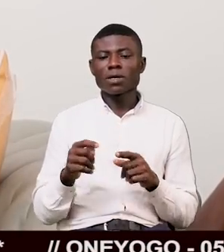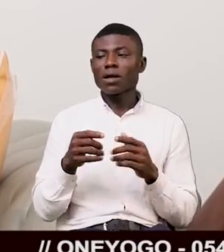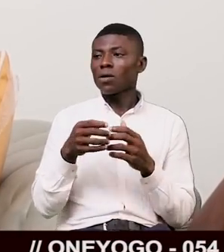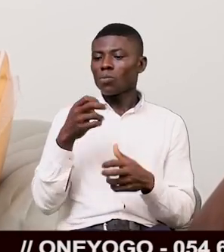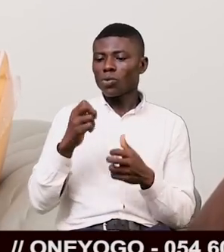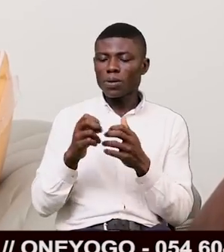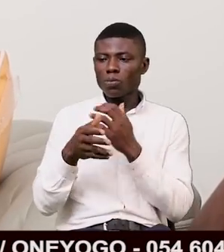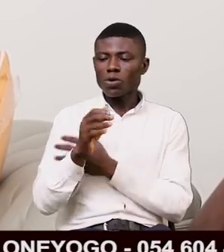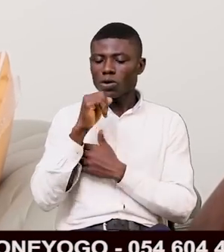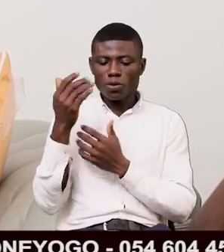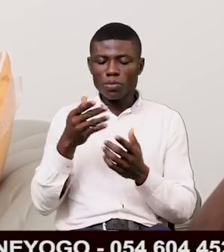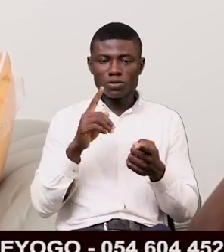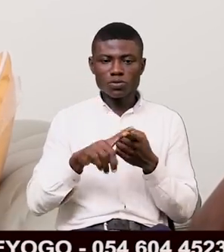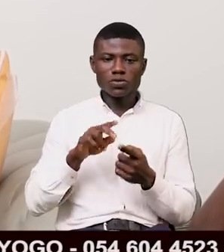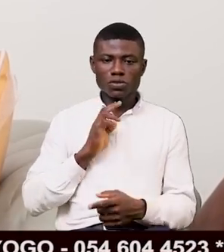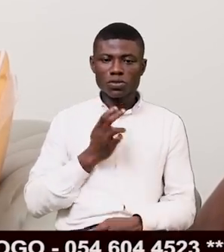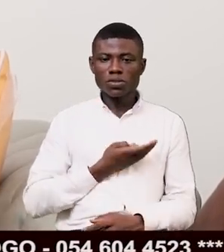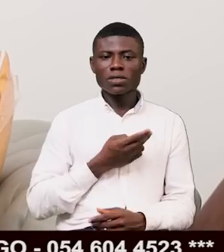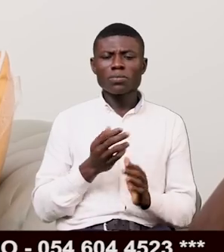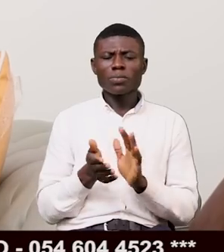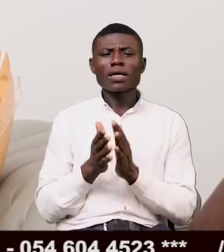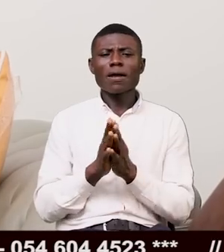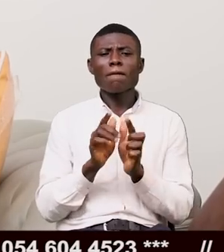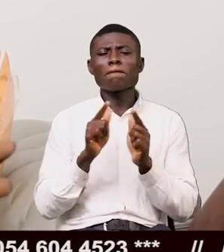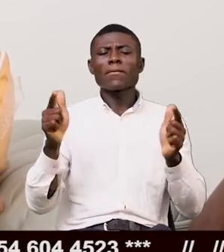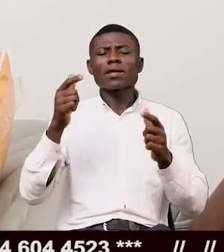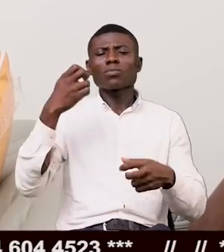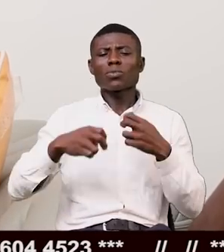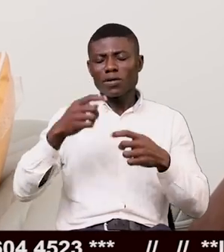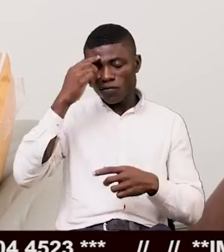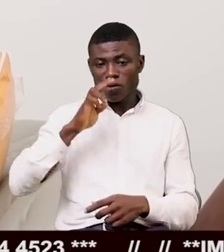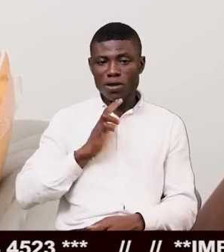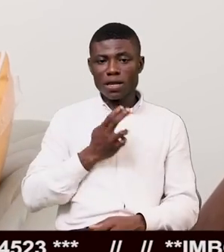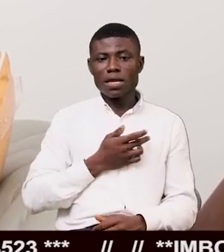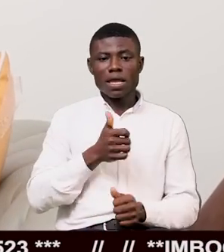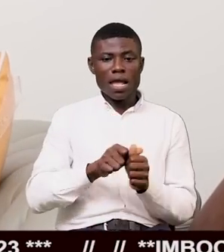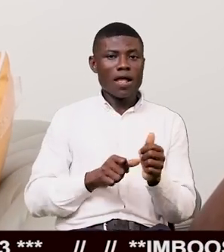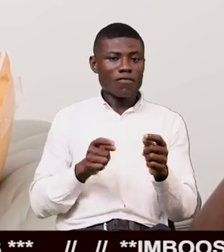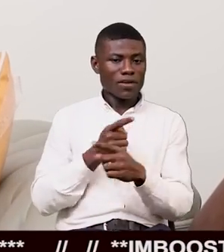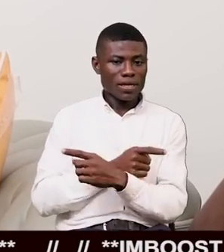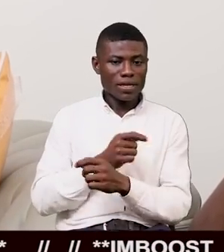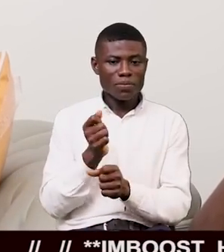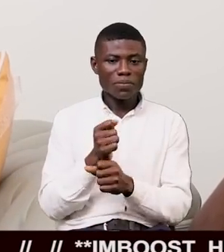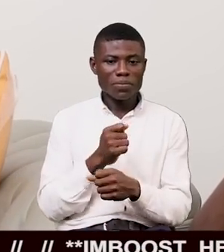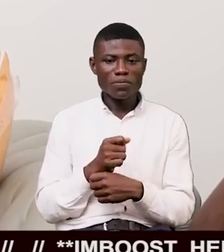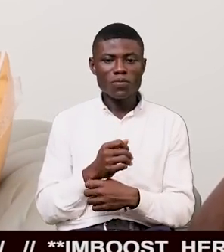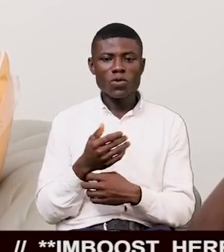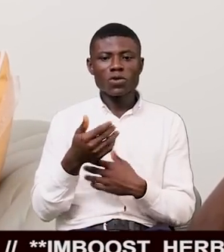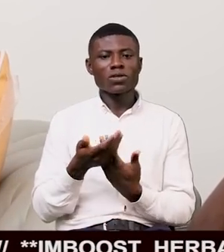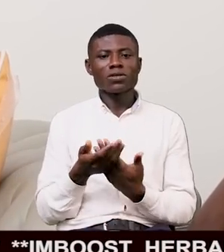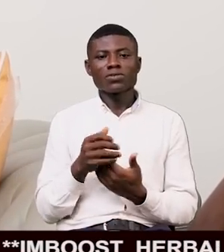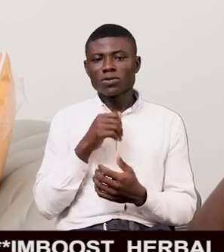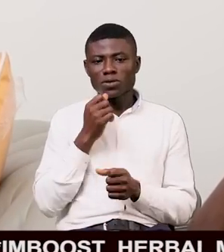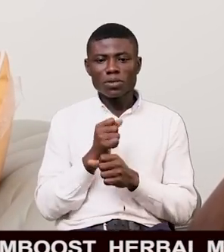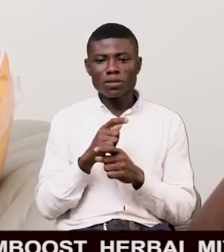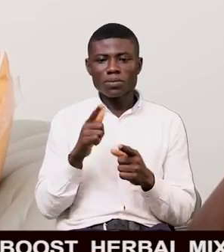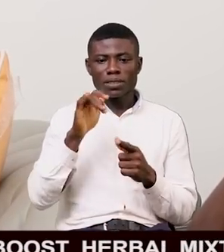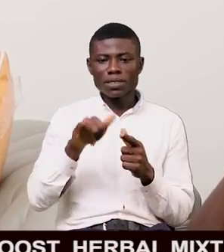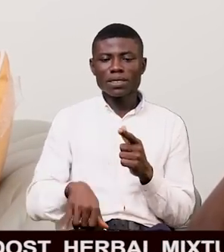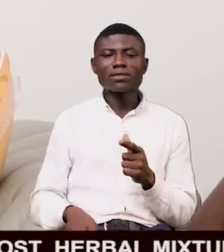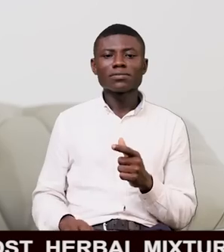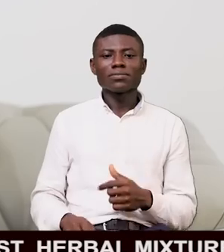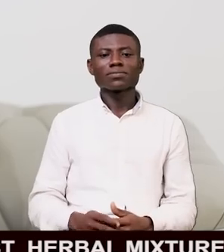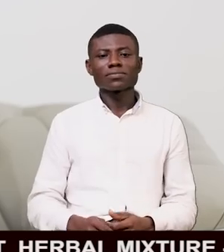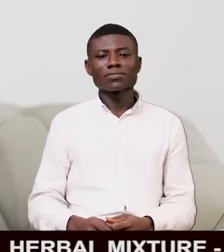die so bia nso madume. Se be ye problem kesi amaye. Di bia no mane ye. Boko emaye